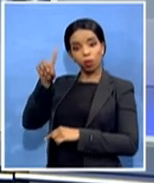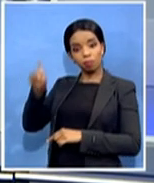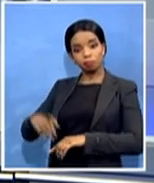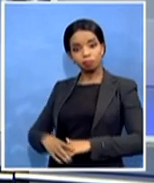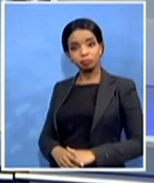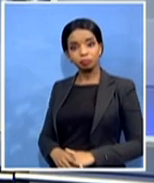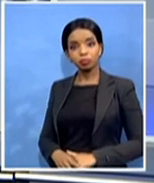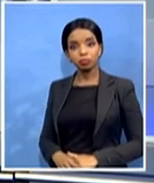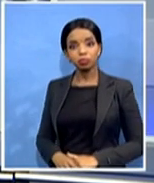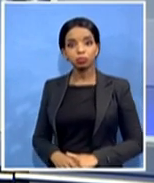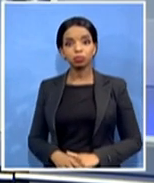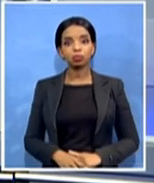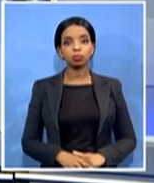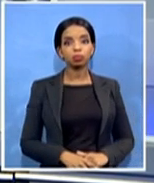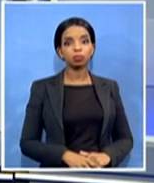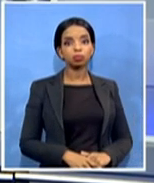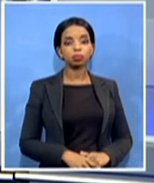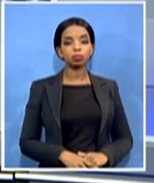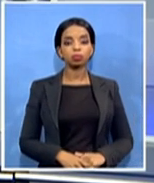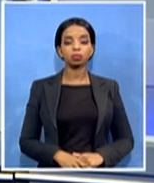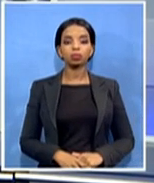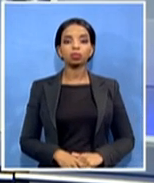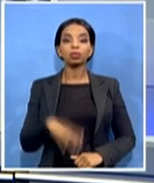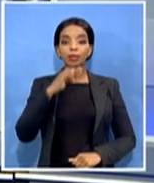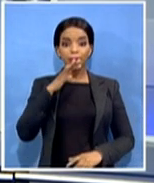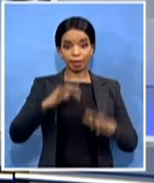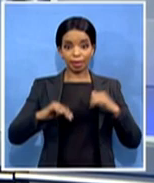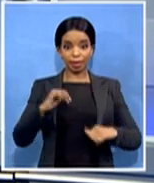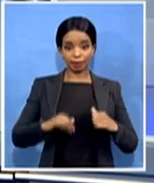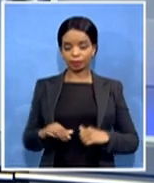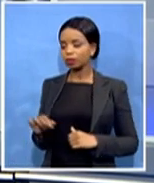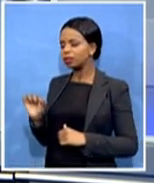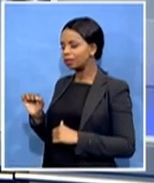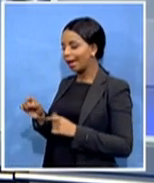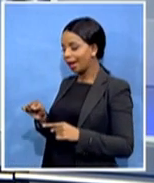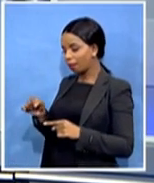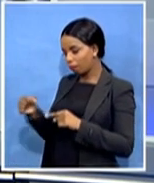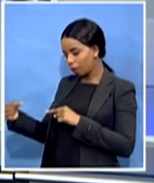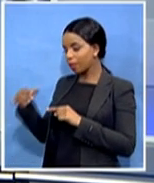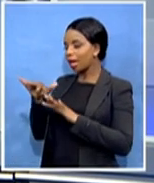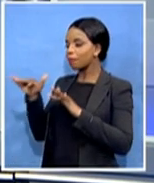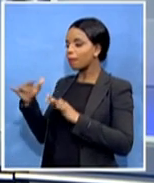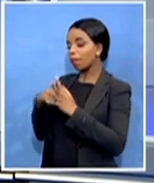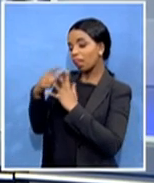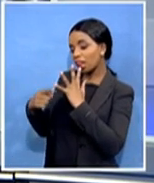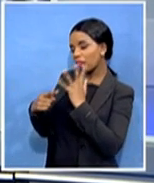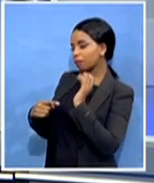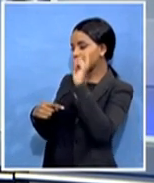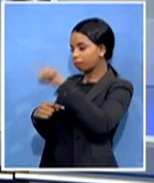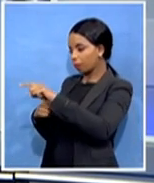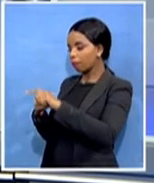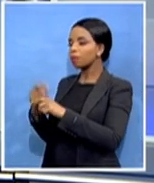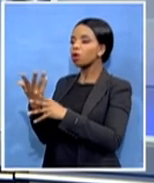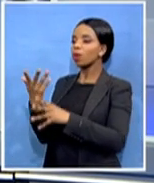will be taking any action against the people that went on this trip? Any internal inquiry?